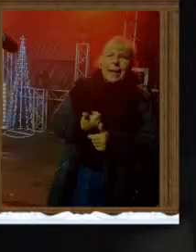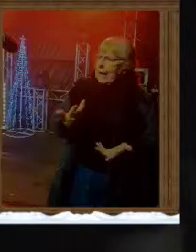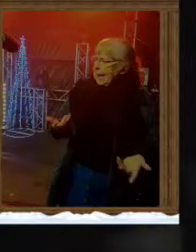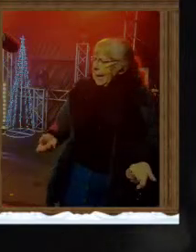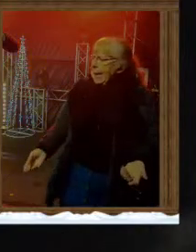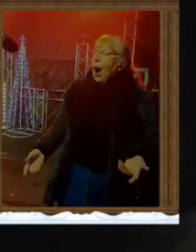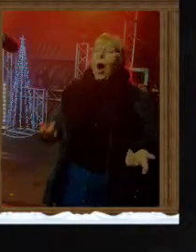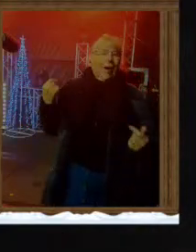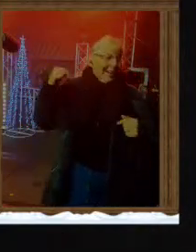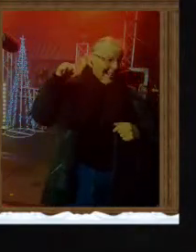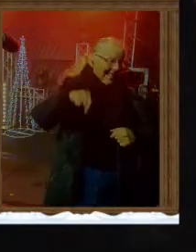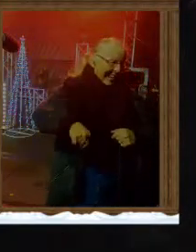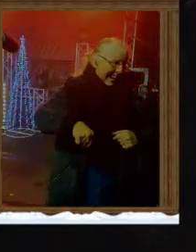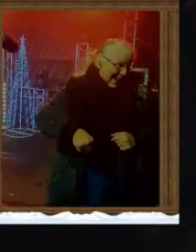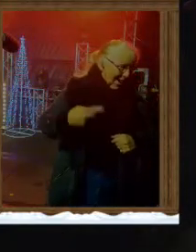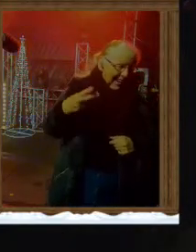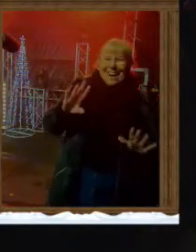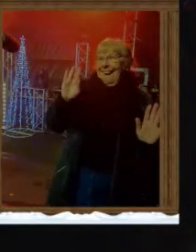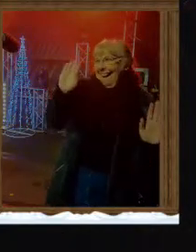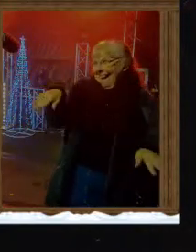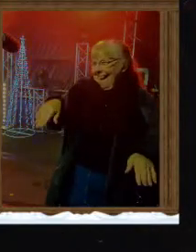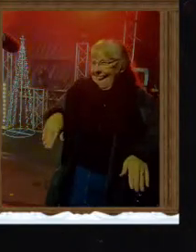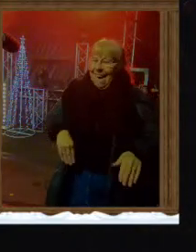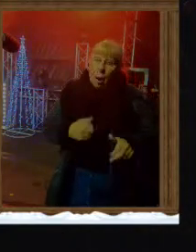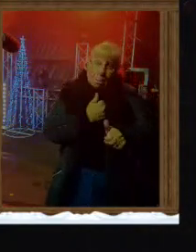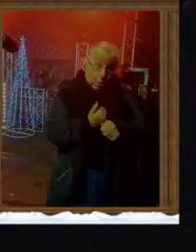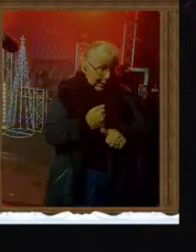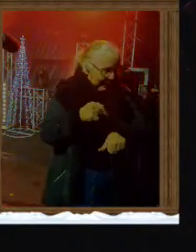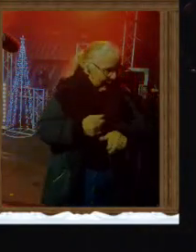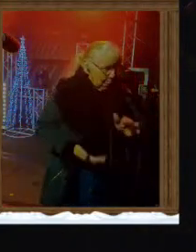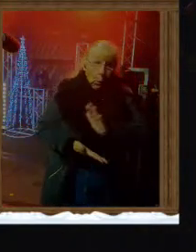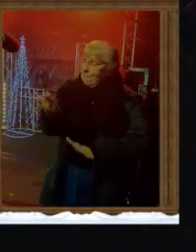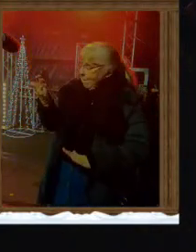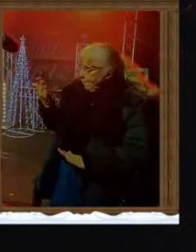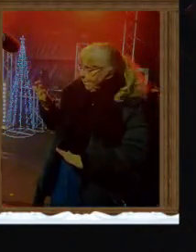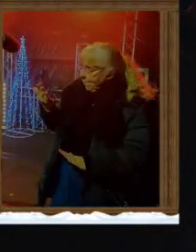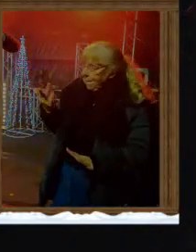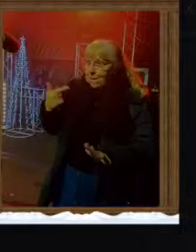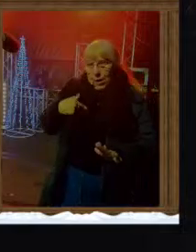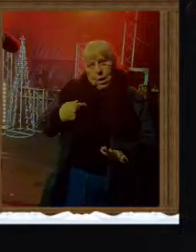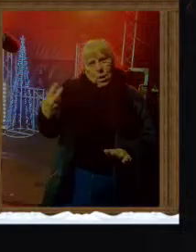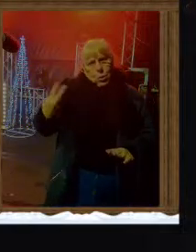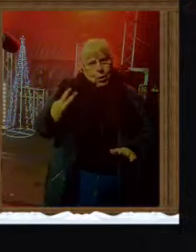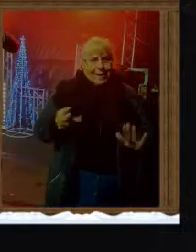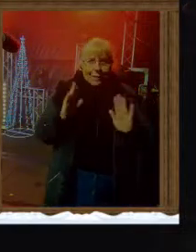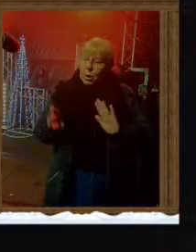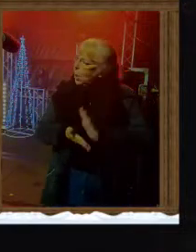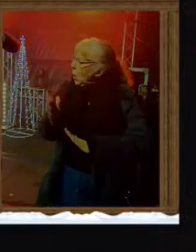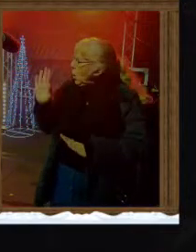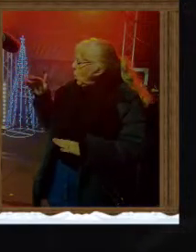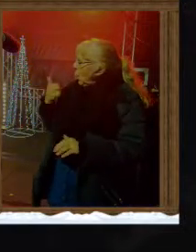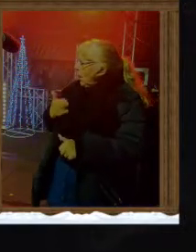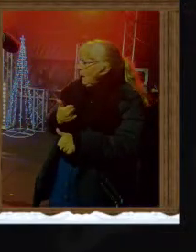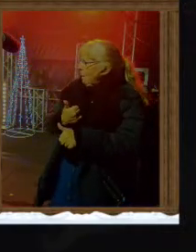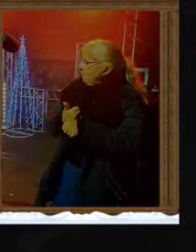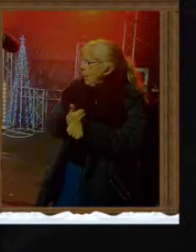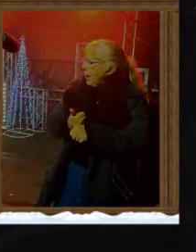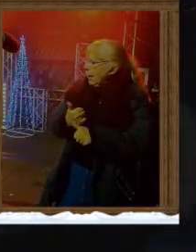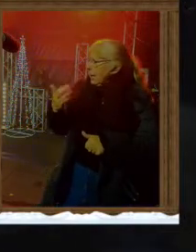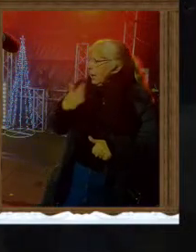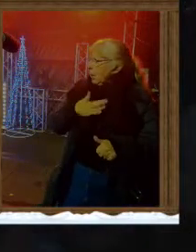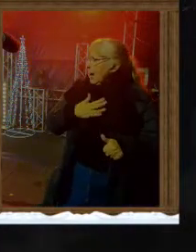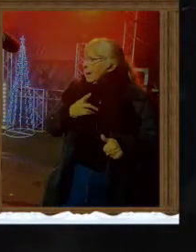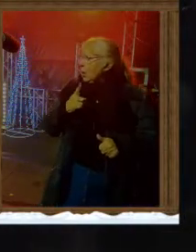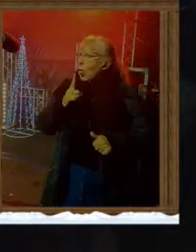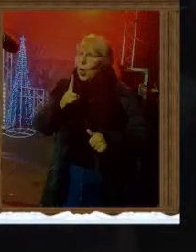You're back! Buddy! Oh my goodness! Buddy, it's time to go now. Myself and Mrs. Claus have to go. Buddy, would you like to come back to